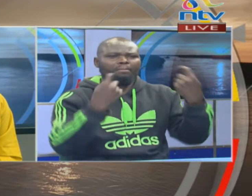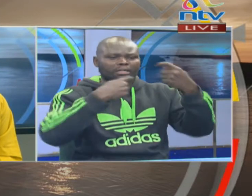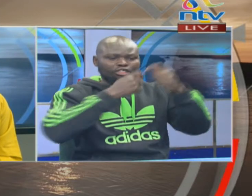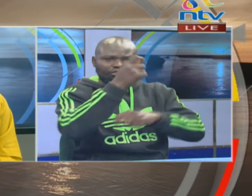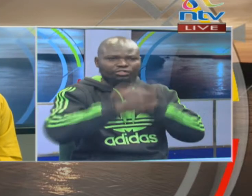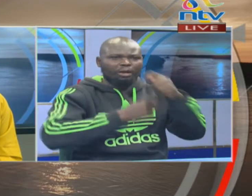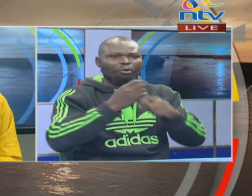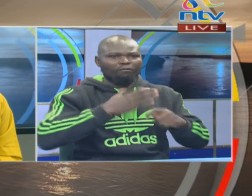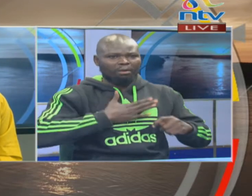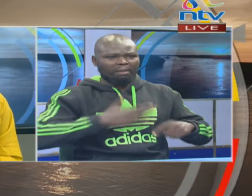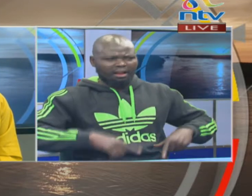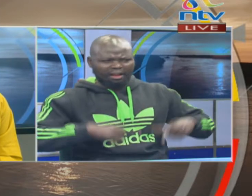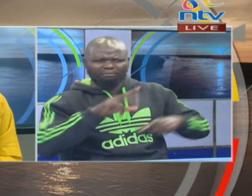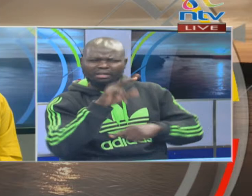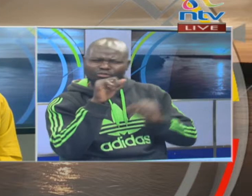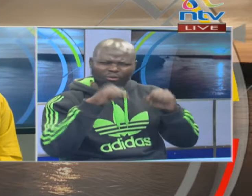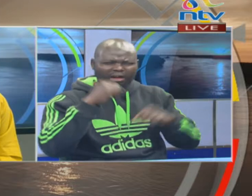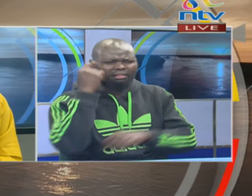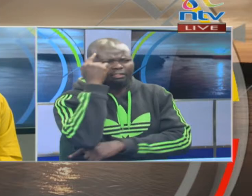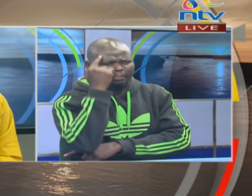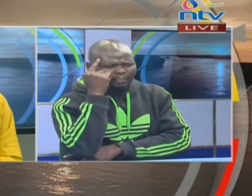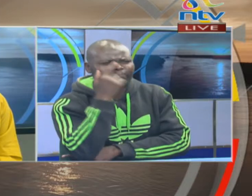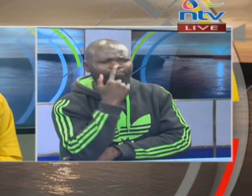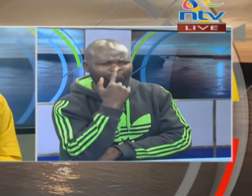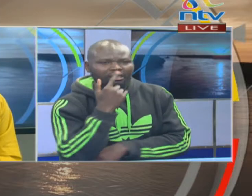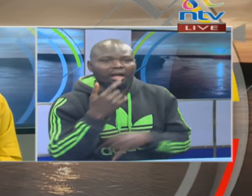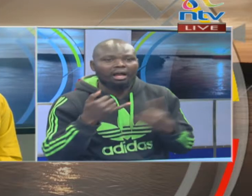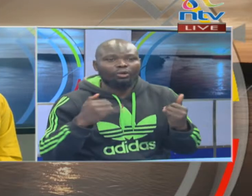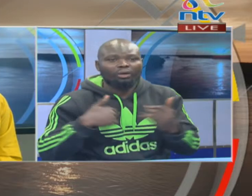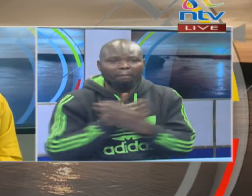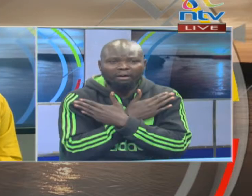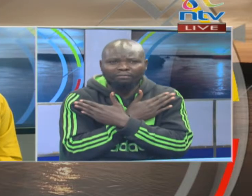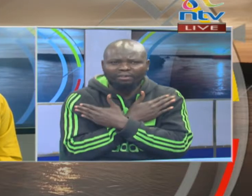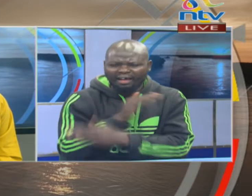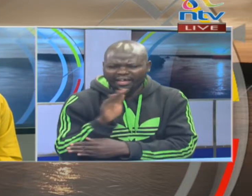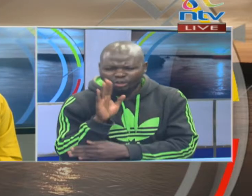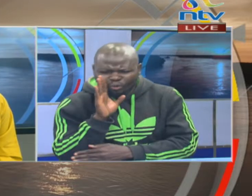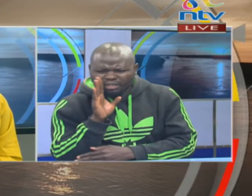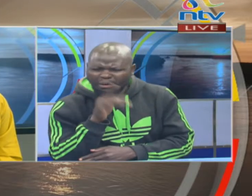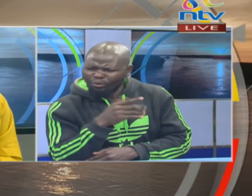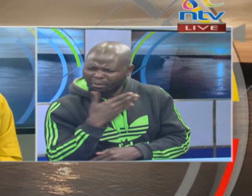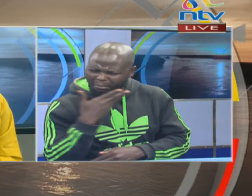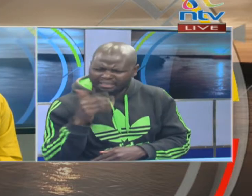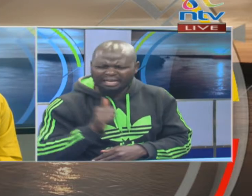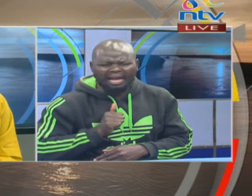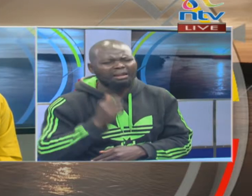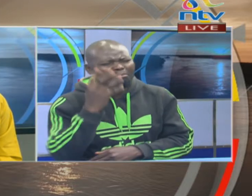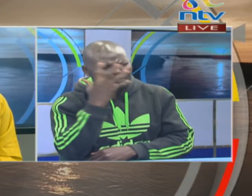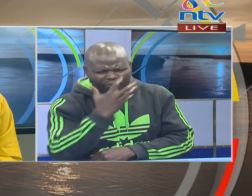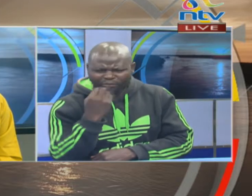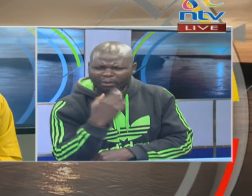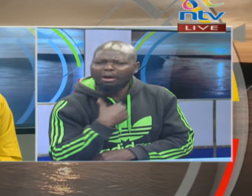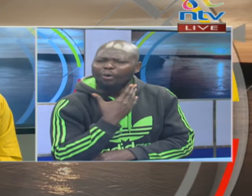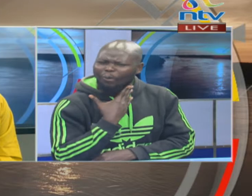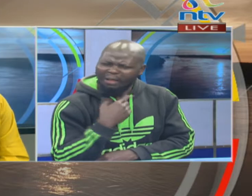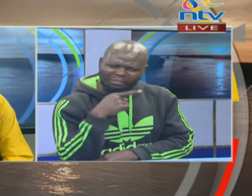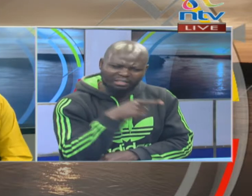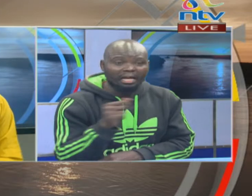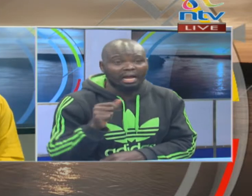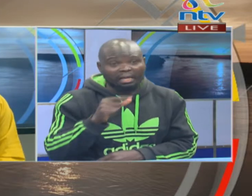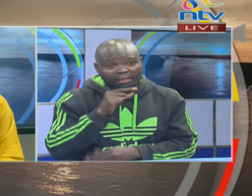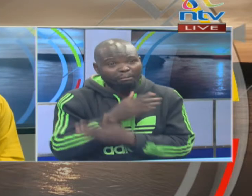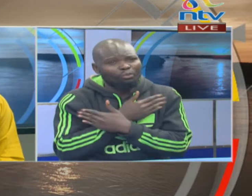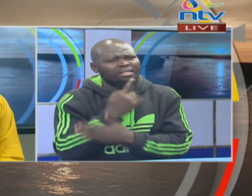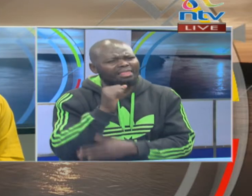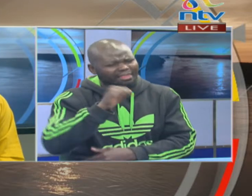girl, and I thought about her. I started thinking how we